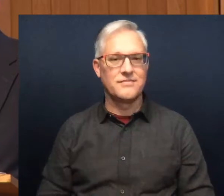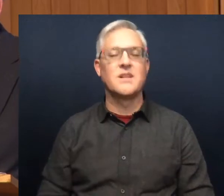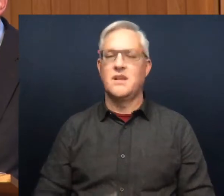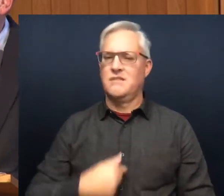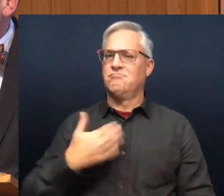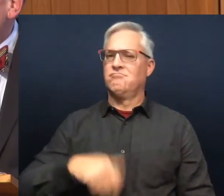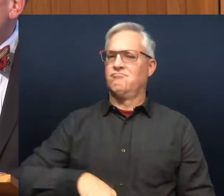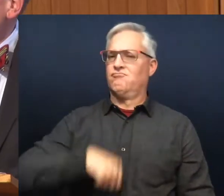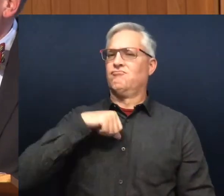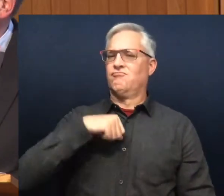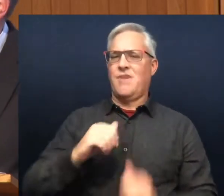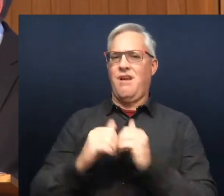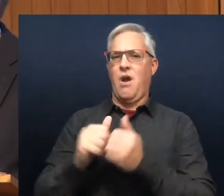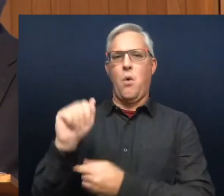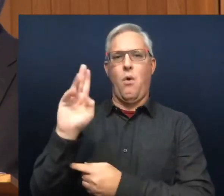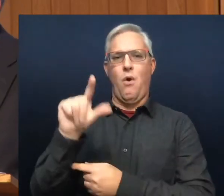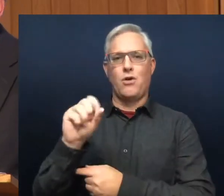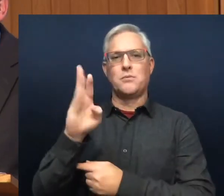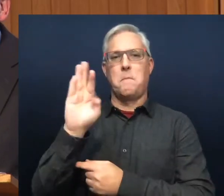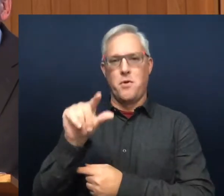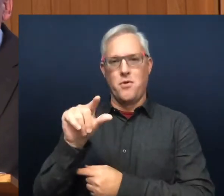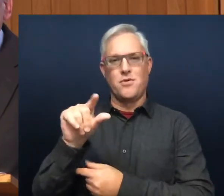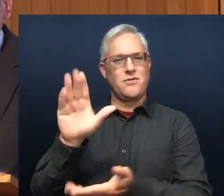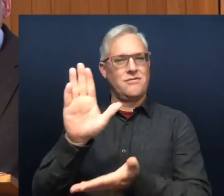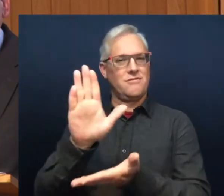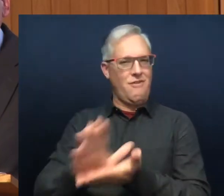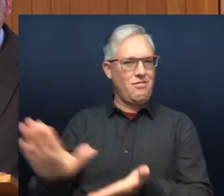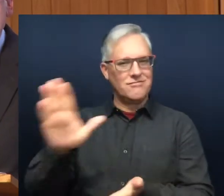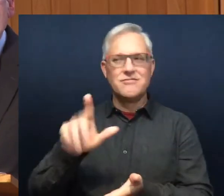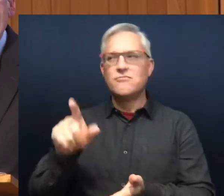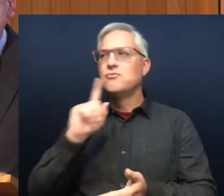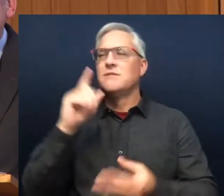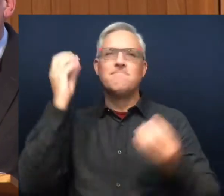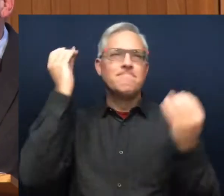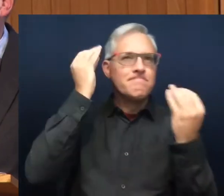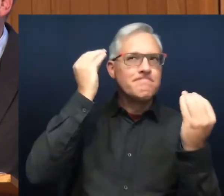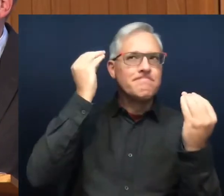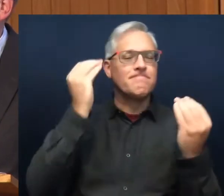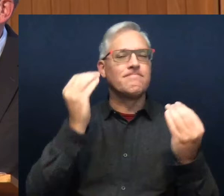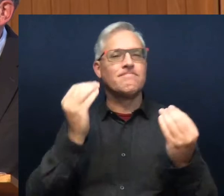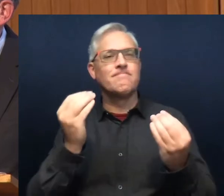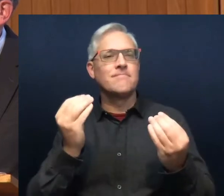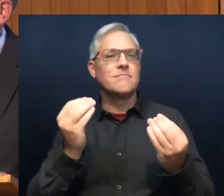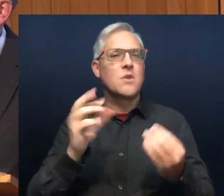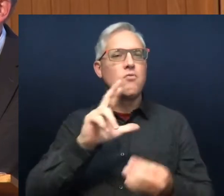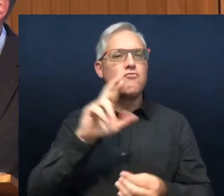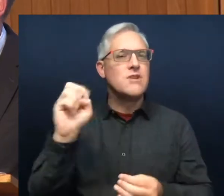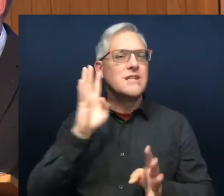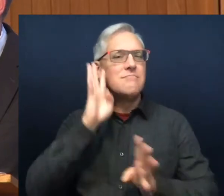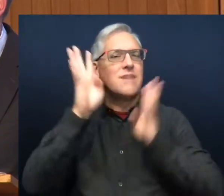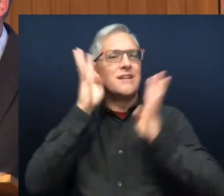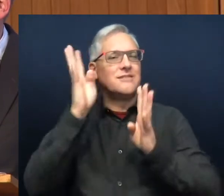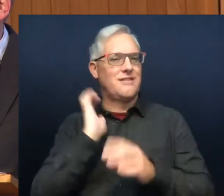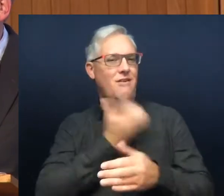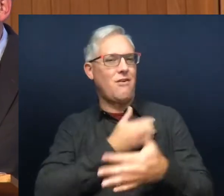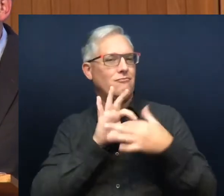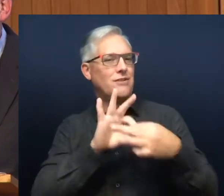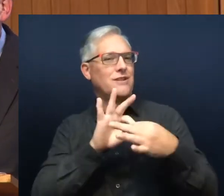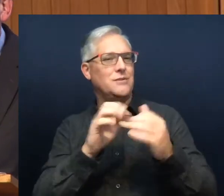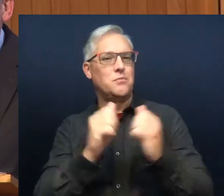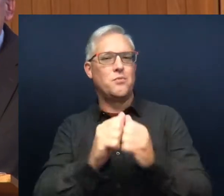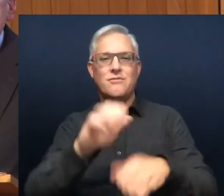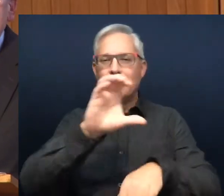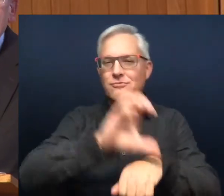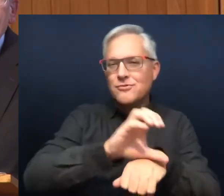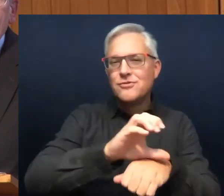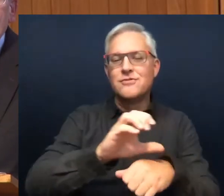especially proud of the ways in which Augsburg has begun to think about how we reimagine the relationship between our universities and colleges and